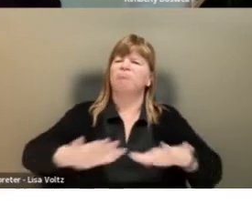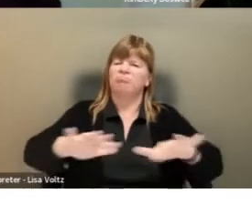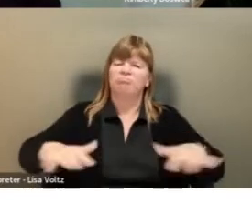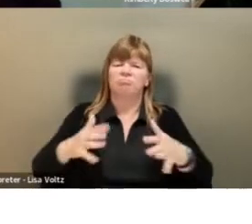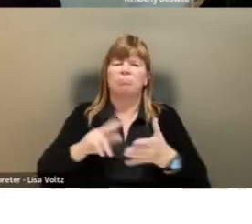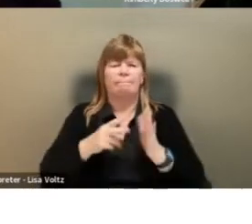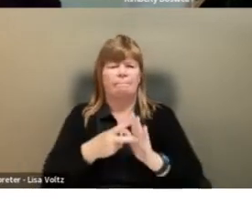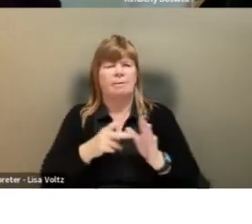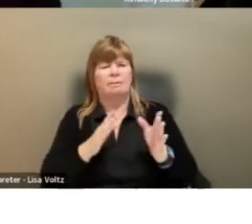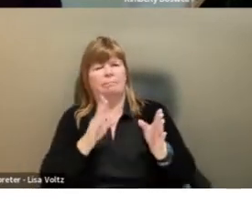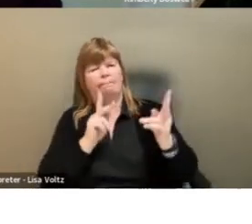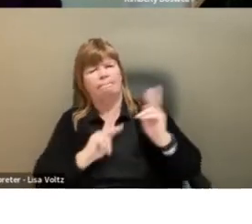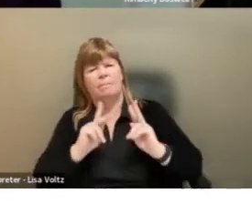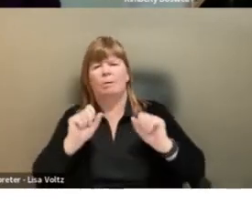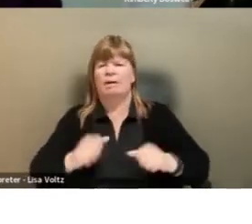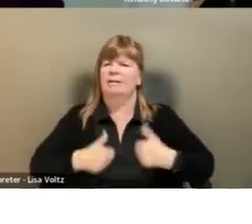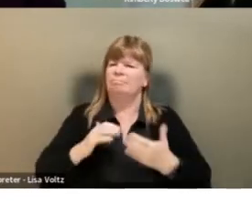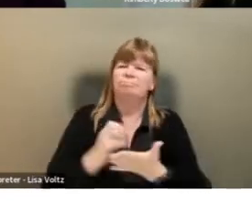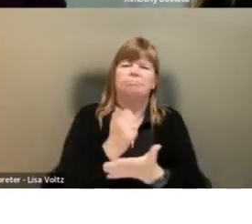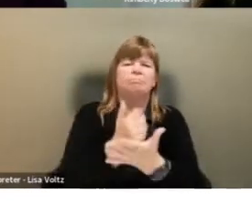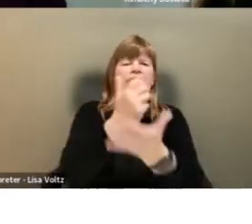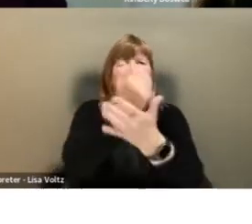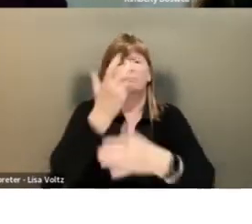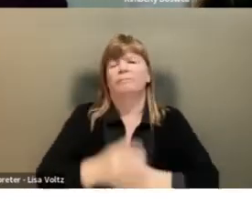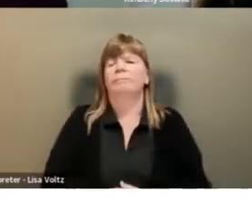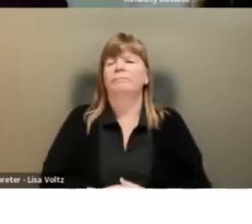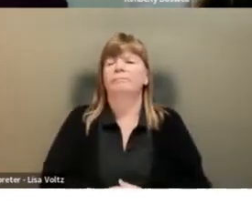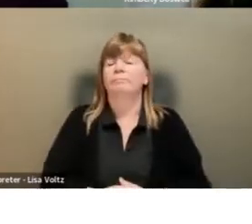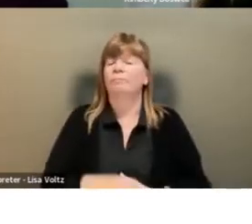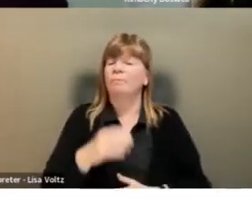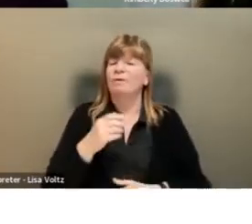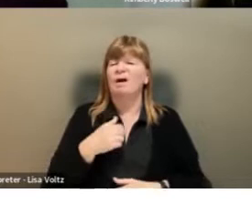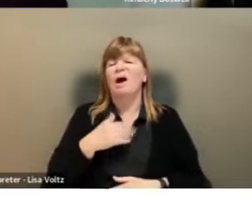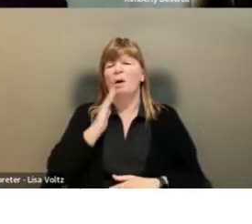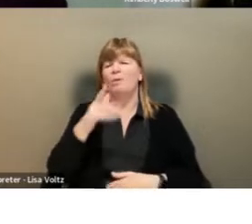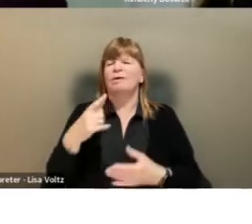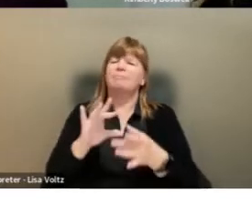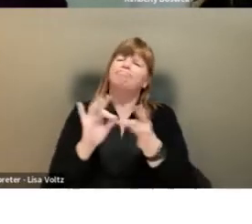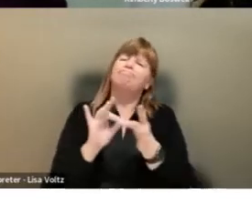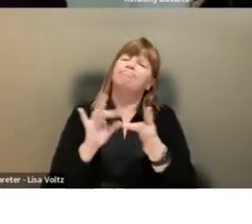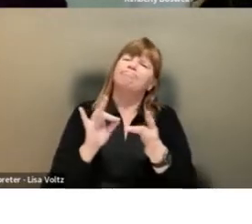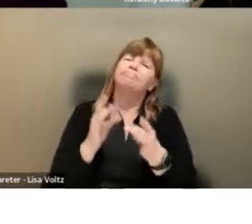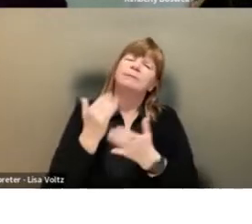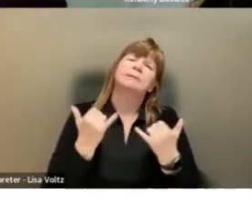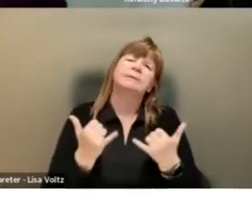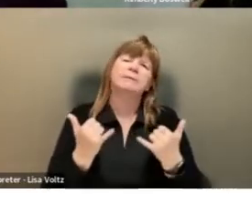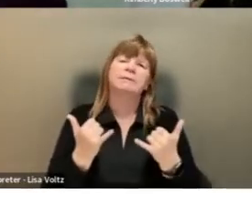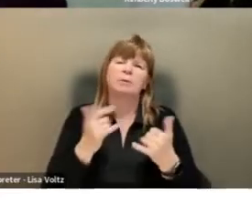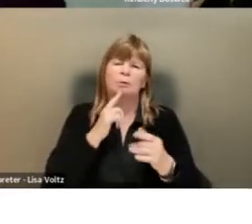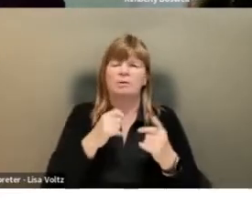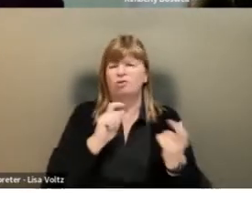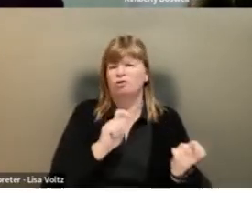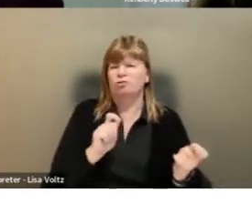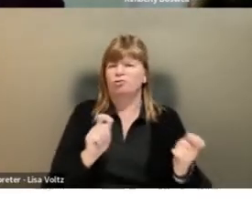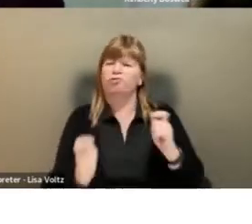that individuals can really live their best life. One of the things you'll hear me talk about today is really a shift